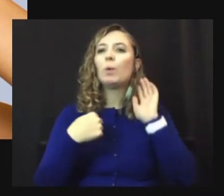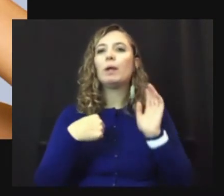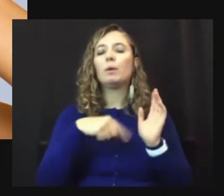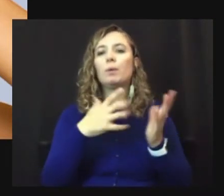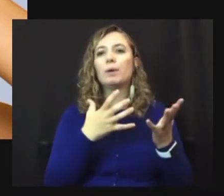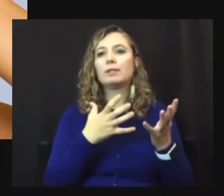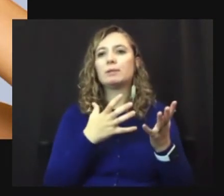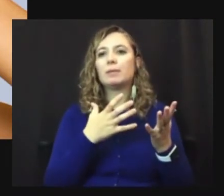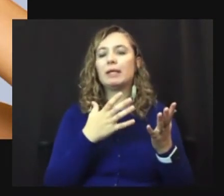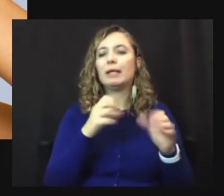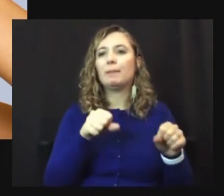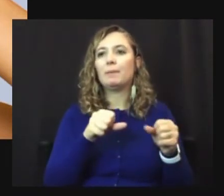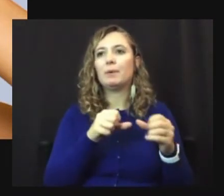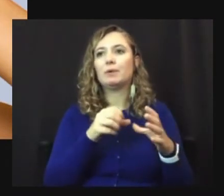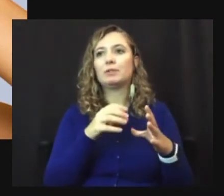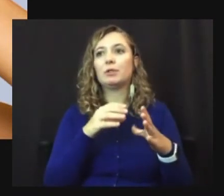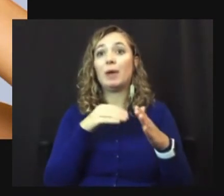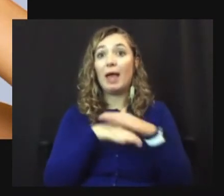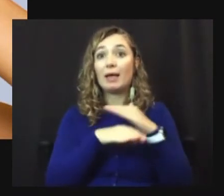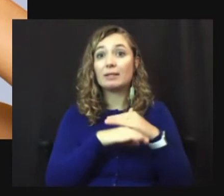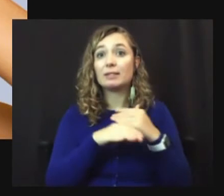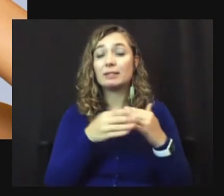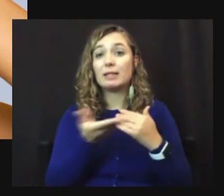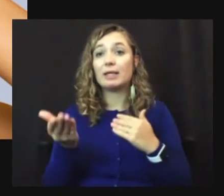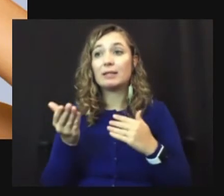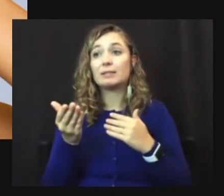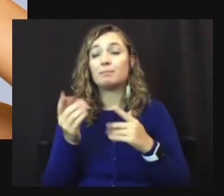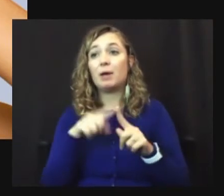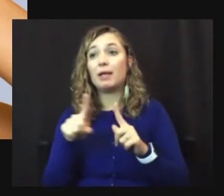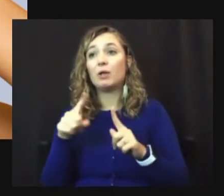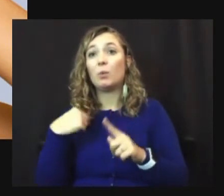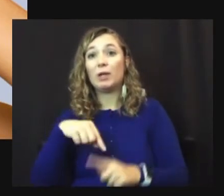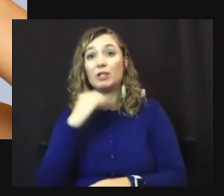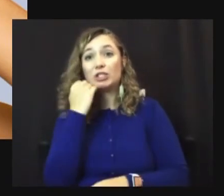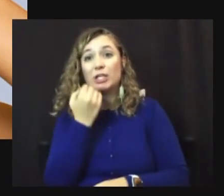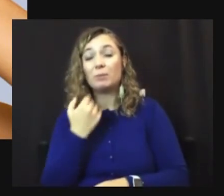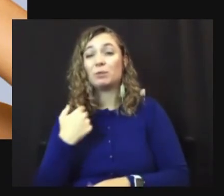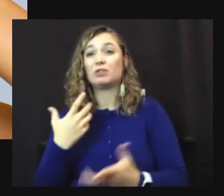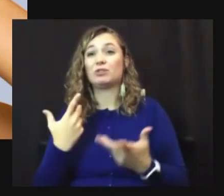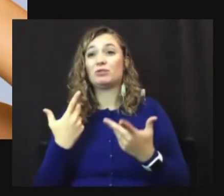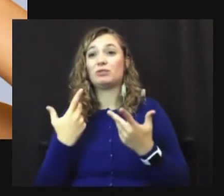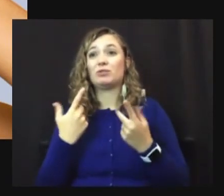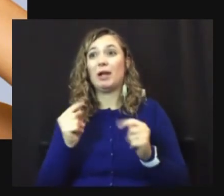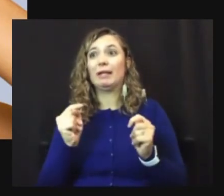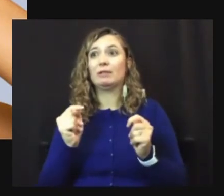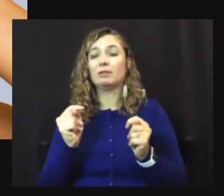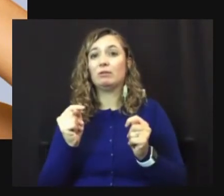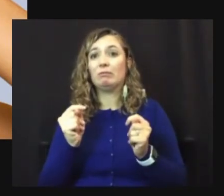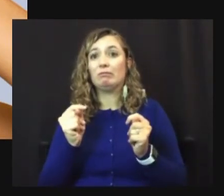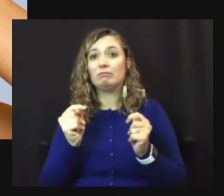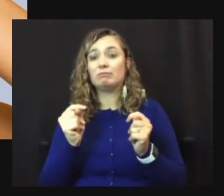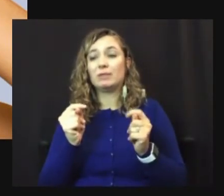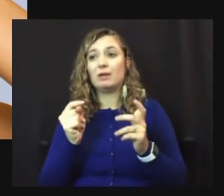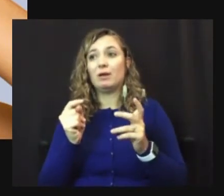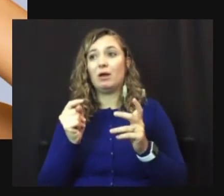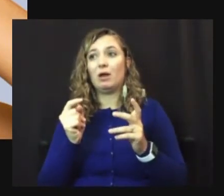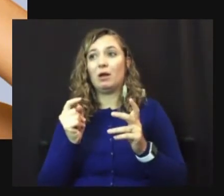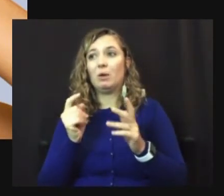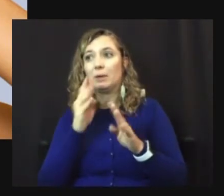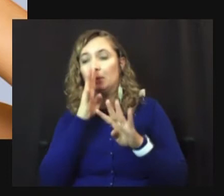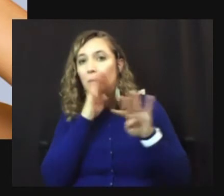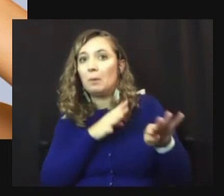we're ashamed. We're trying to run away from our autism, the tisms, as if it's something separate from us.